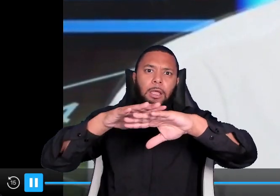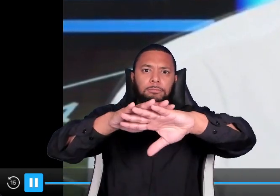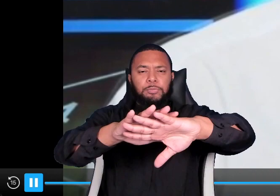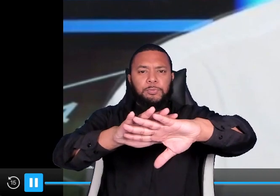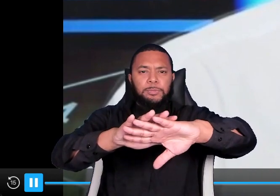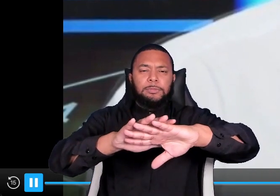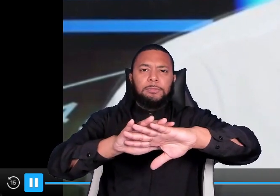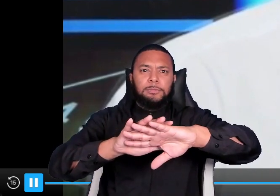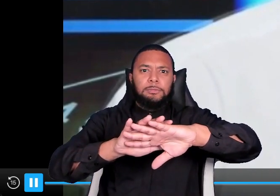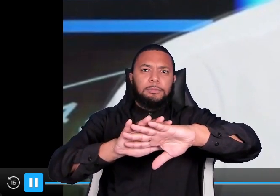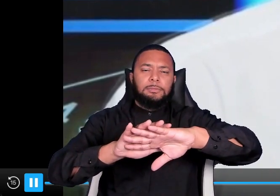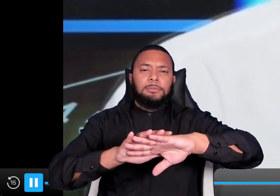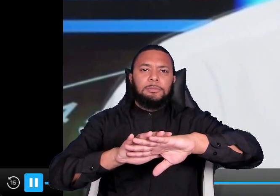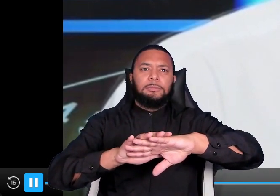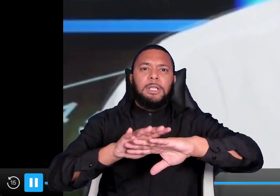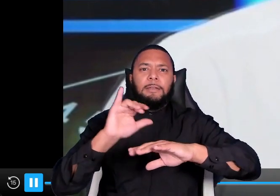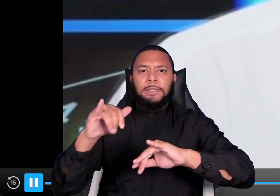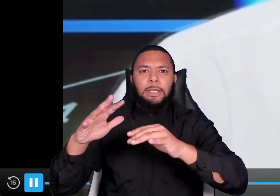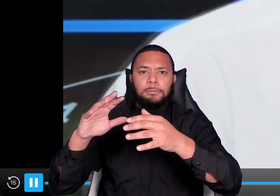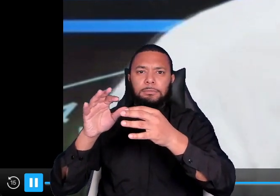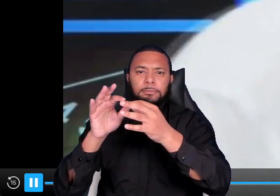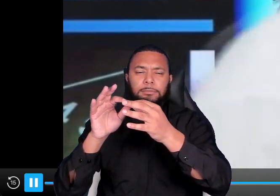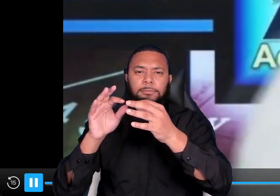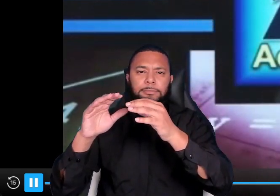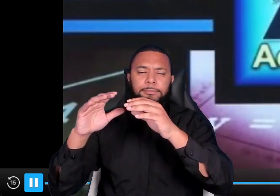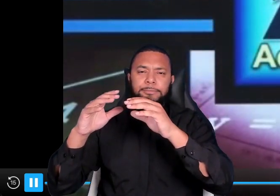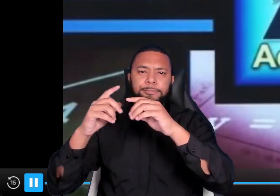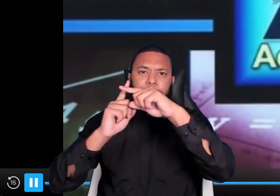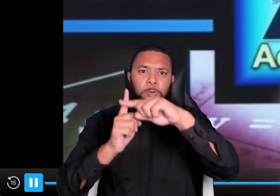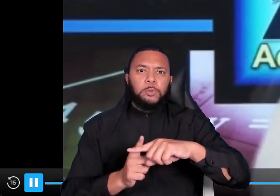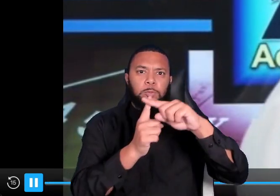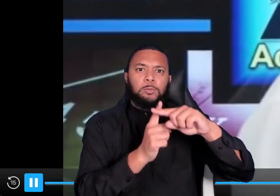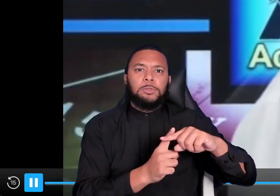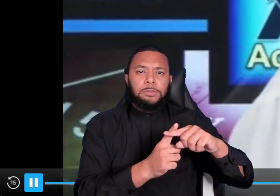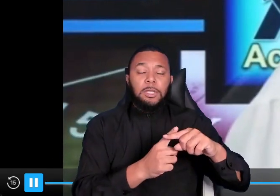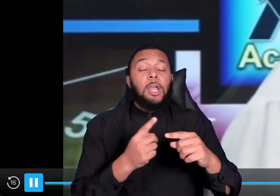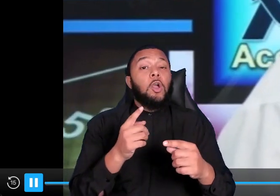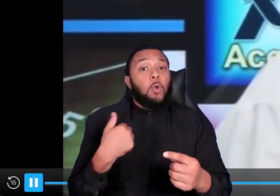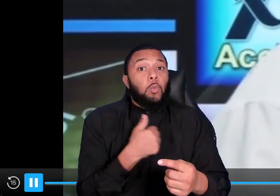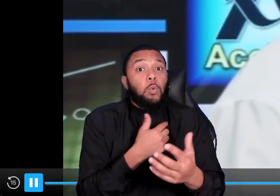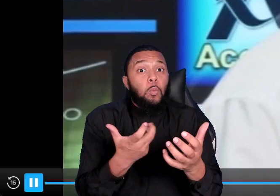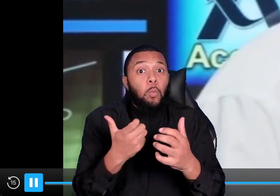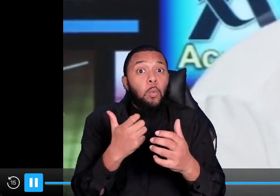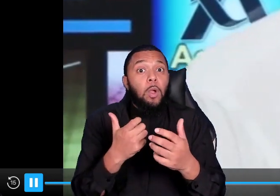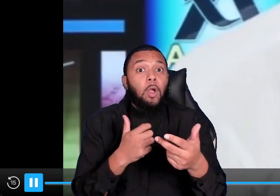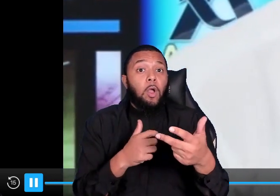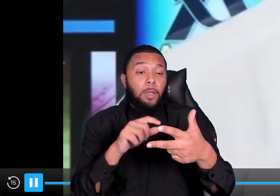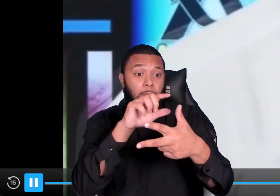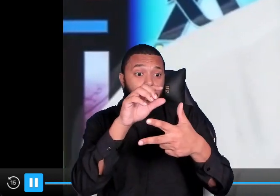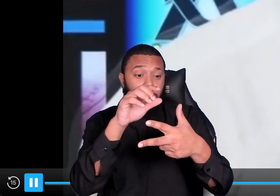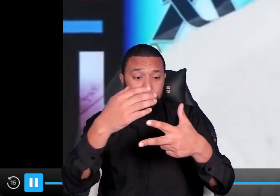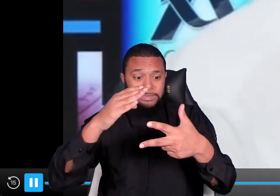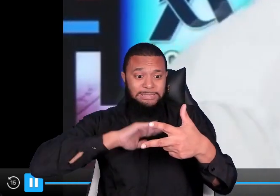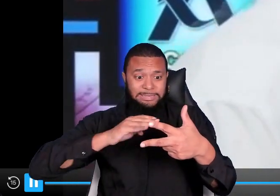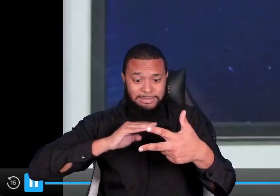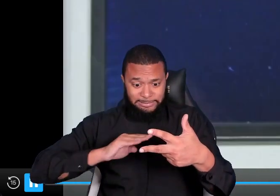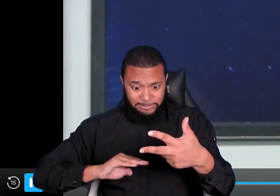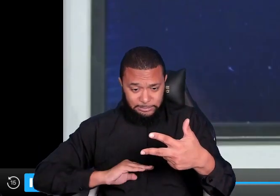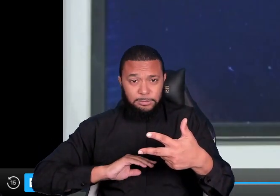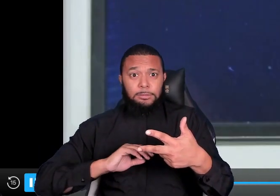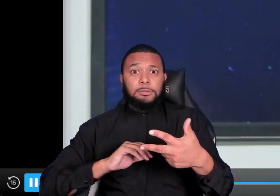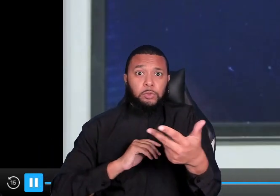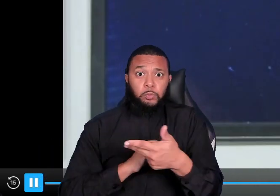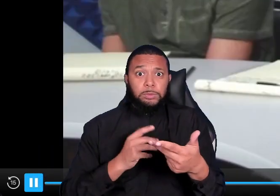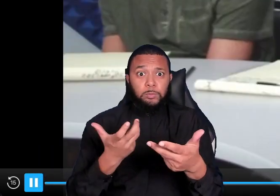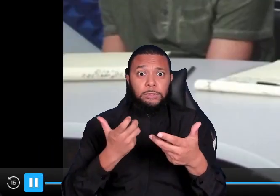of these sets. And we want all three of them to be true. So we got one to go, Jackson, and this one's